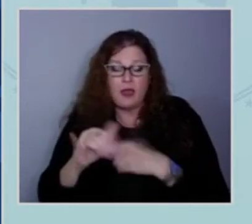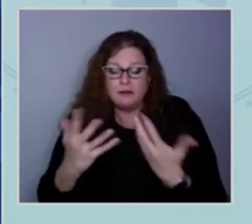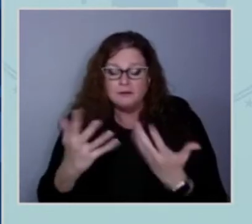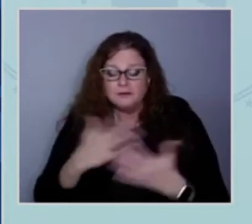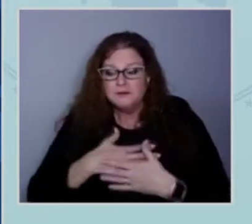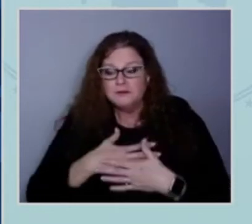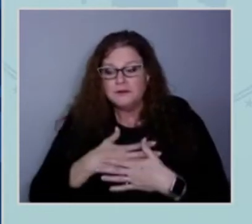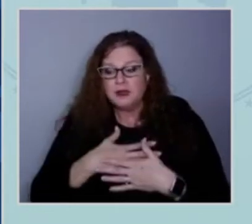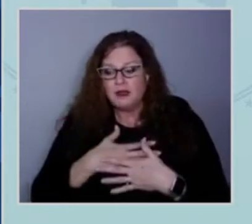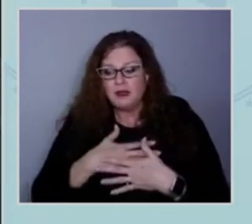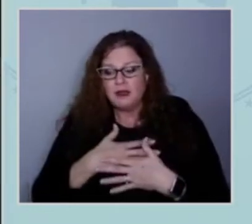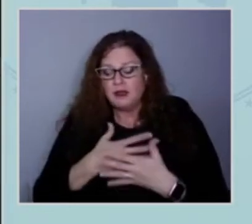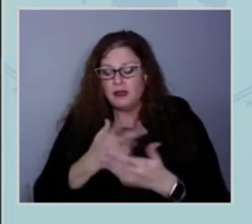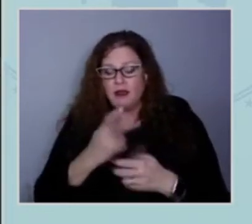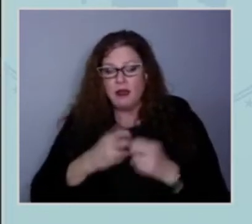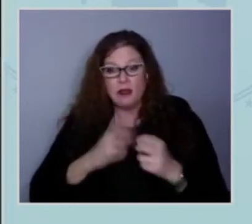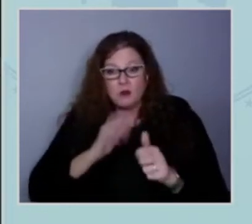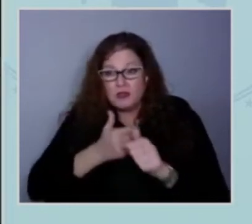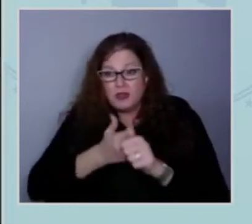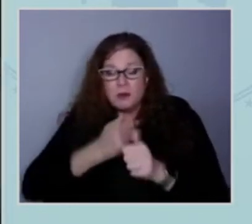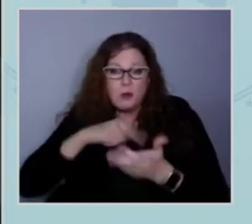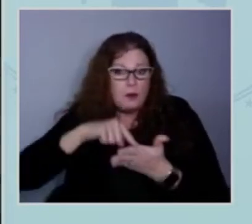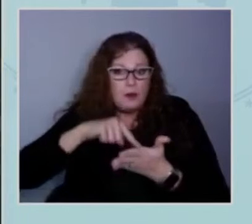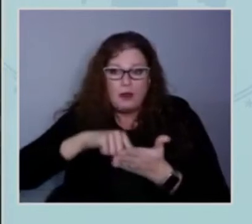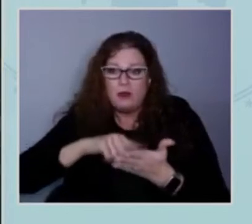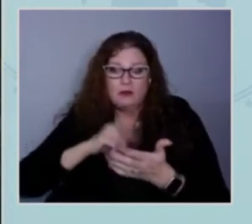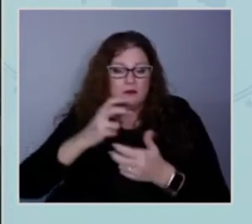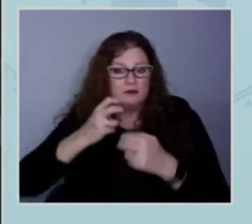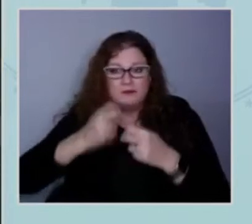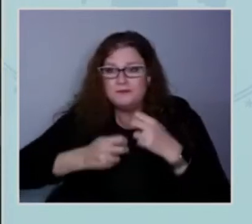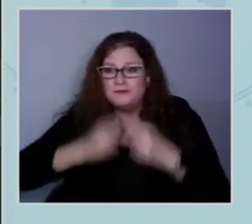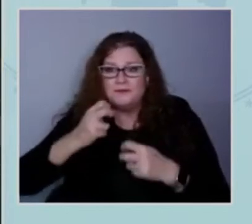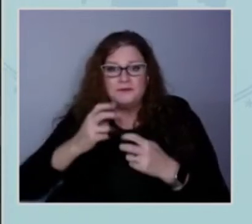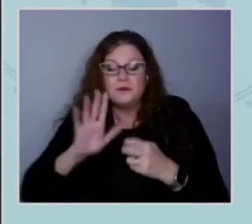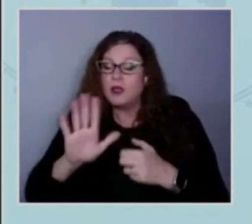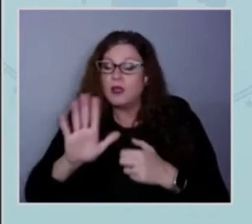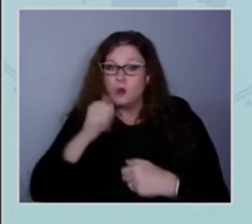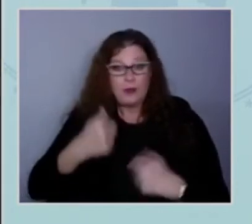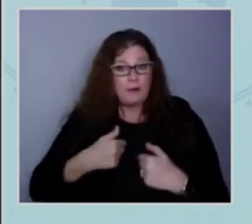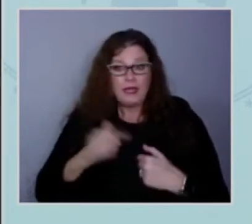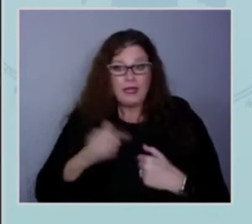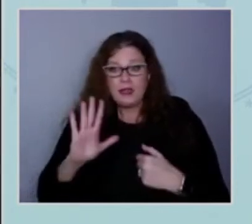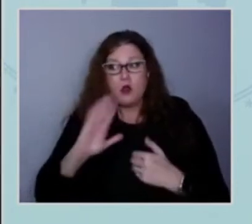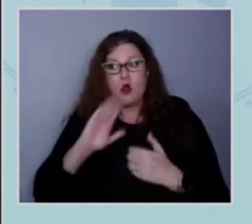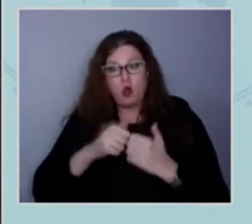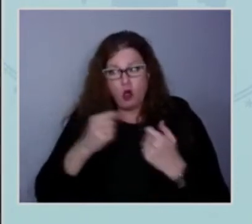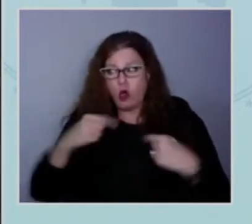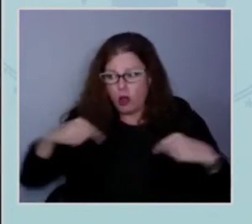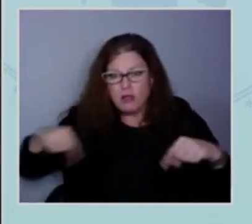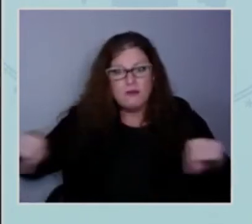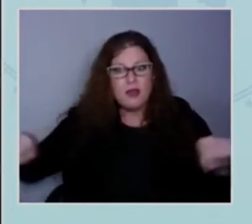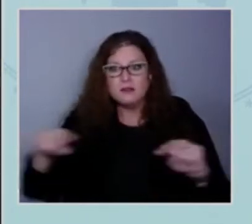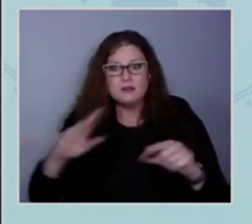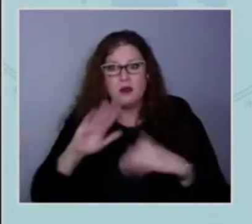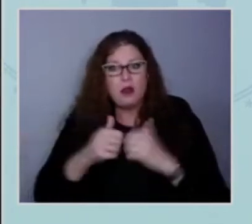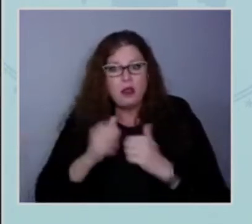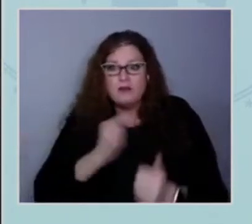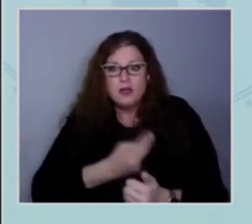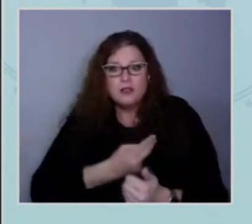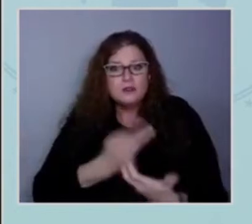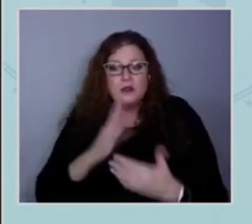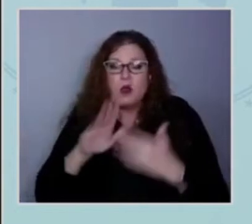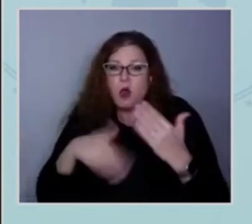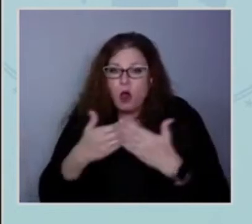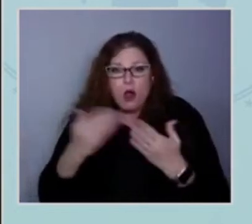it's downhill from there. It's hard trying to keep up with your bills, trying to pay, not